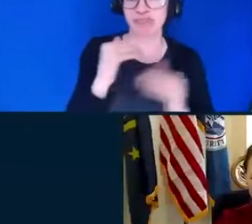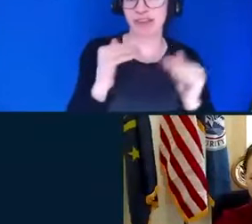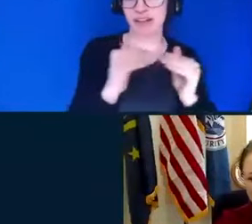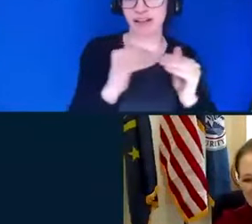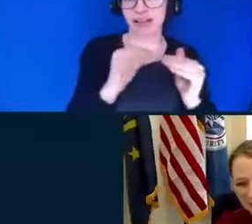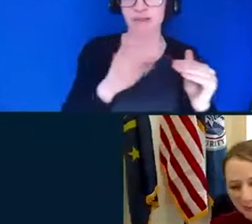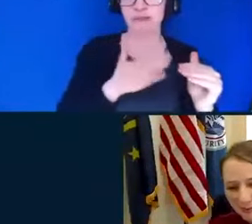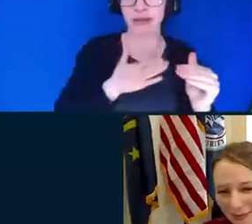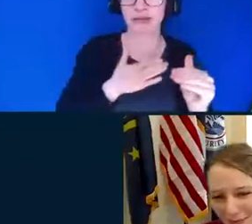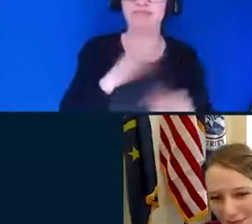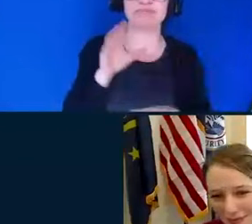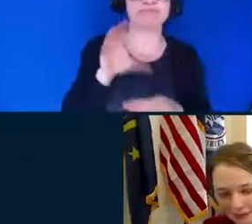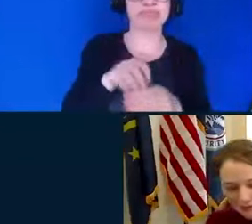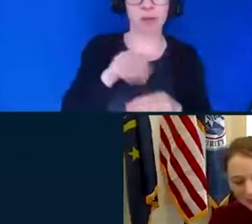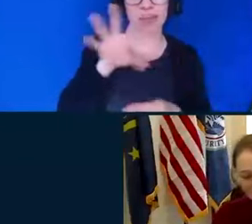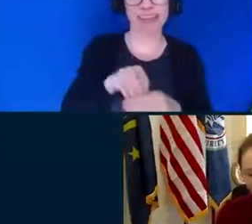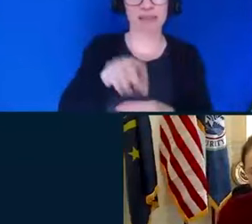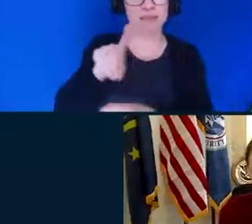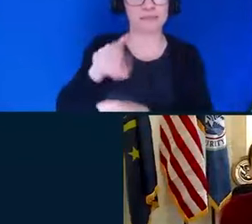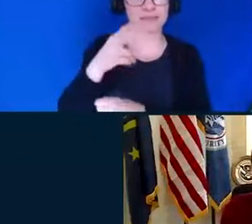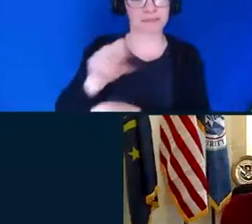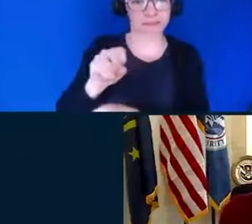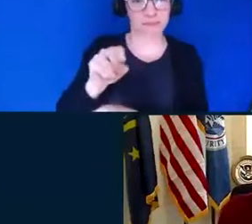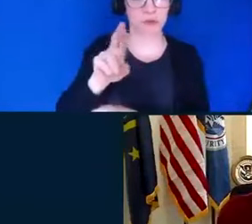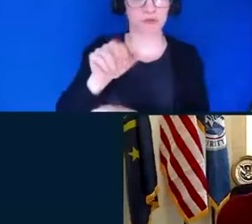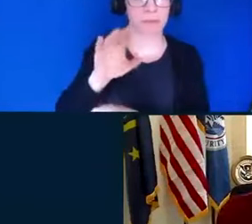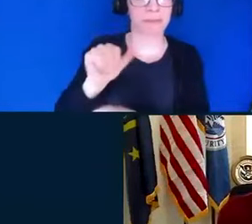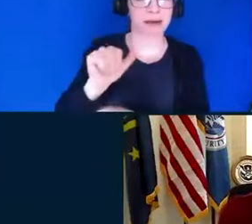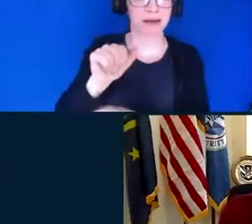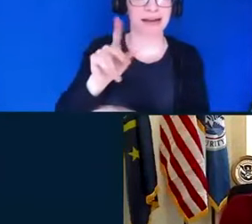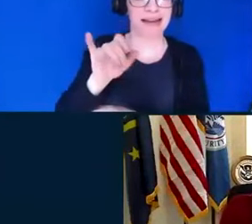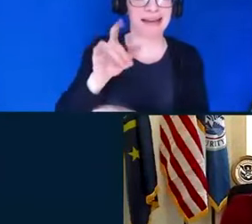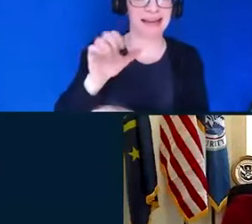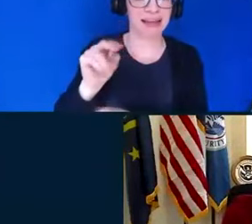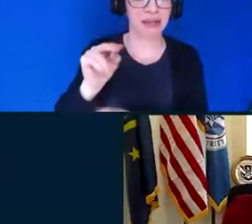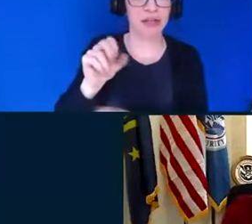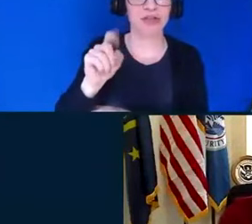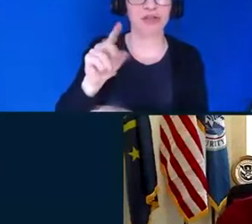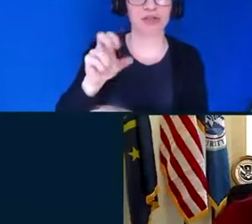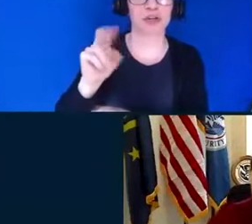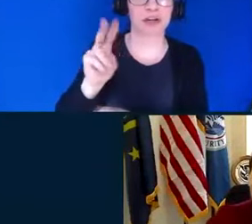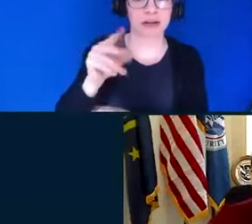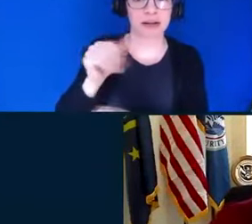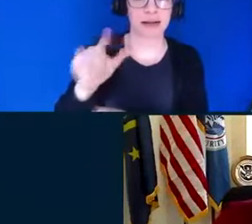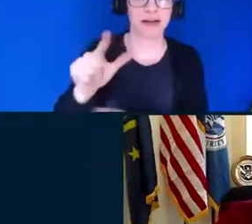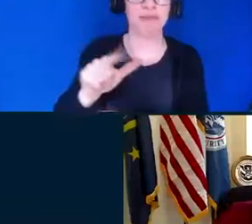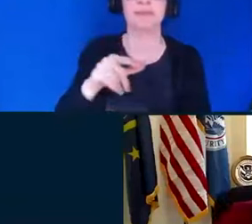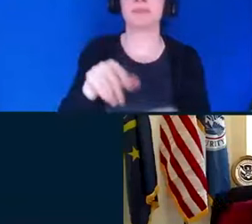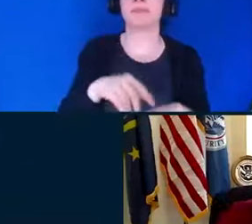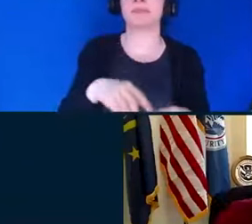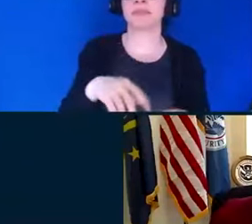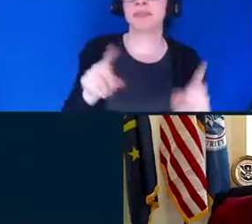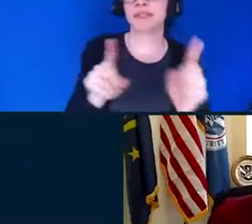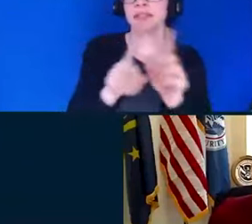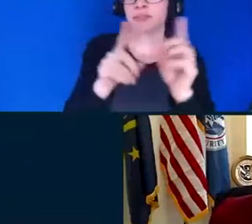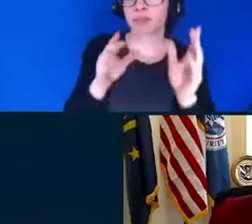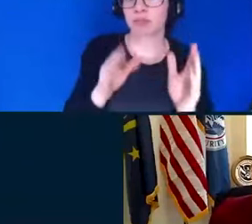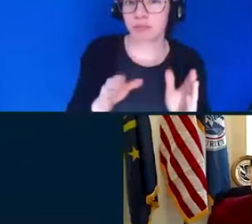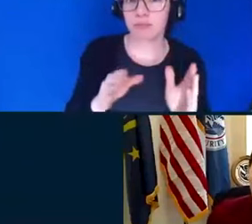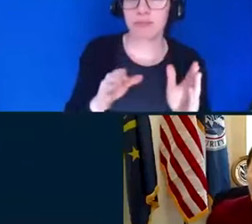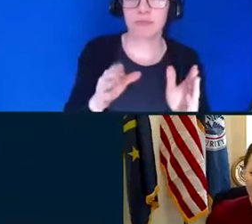Department of Homeland Security, Ms. Rebecca Kagan-Sternhill. She serves as the Department of Homeland Security's Principal Deputy Assistant Secretary for the Office